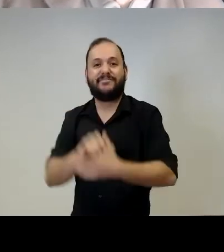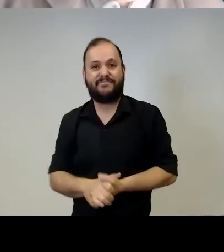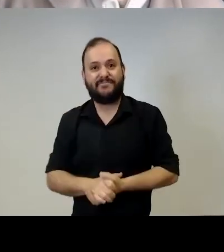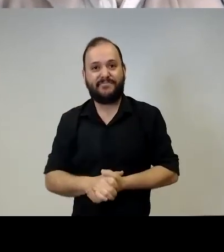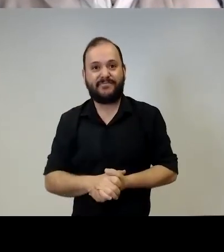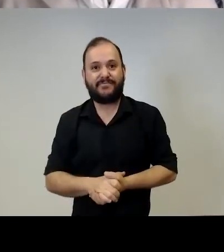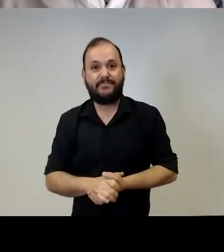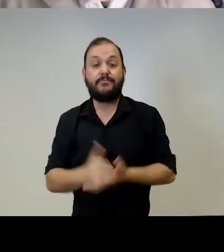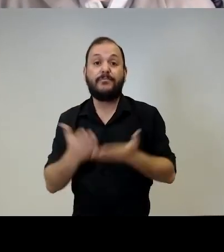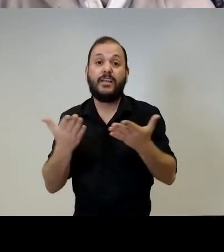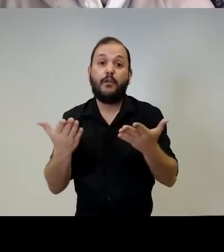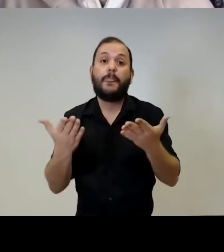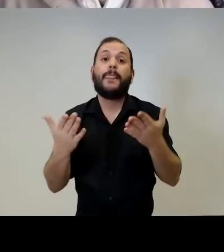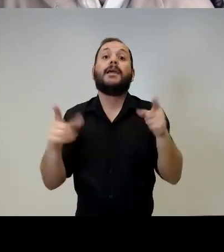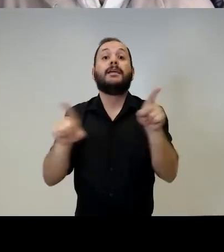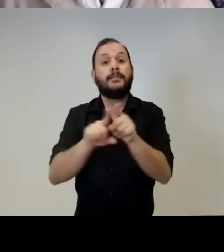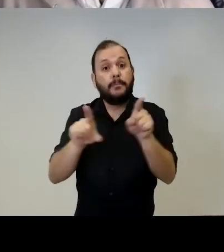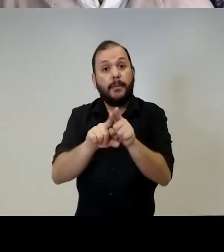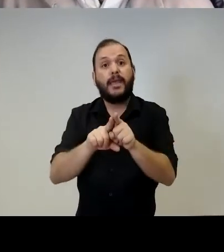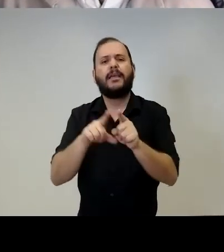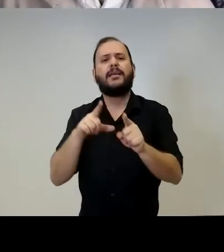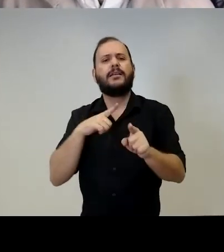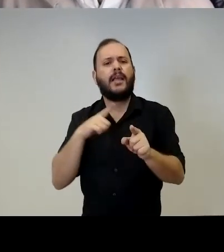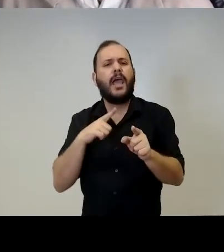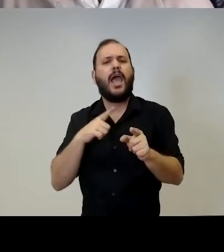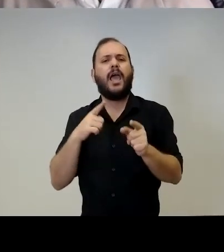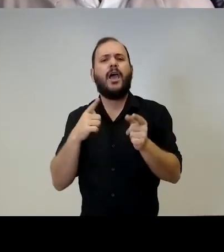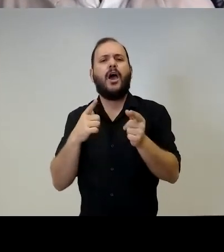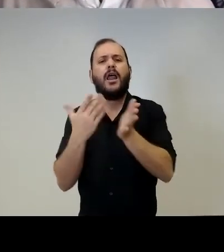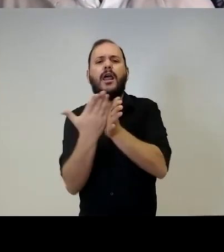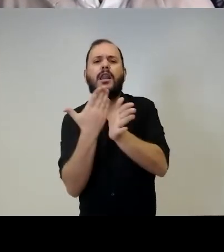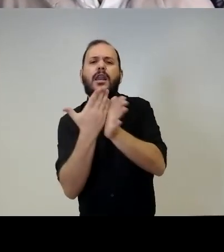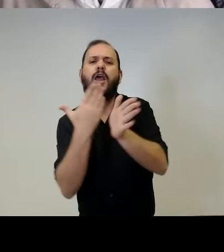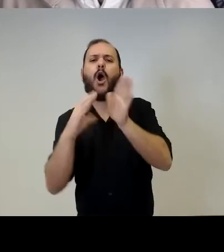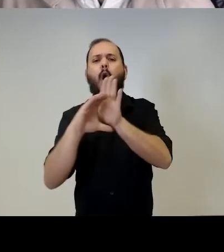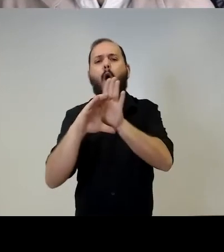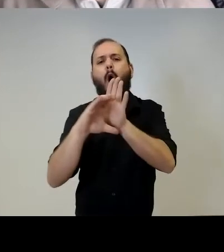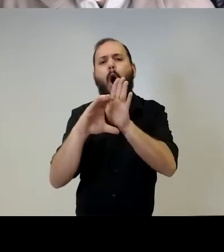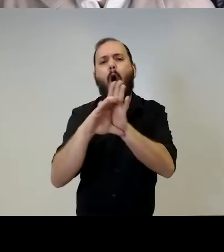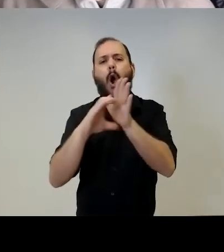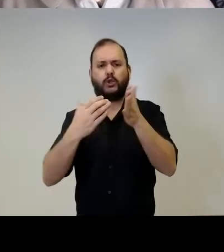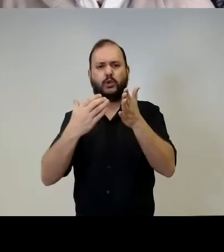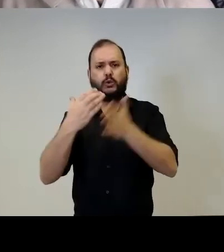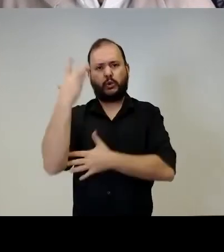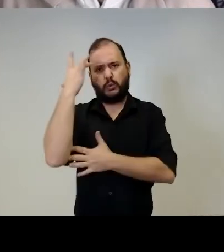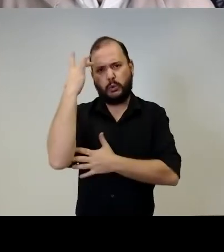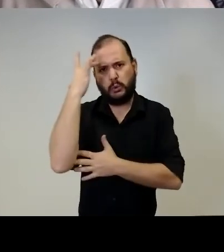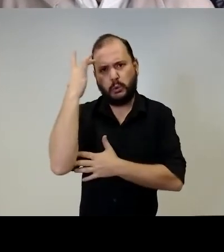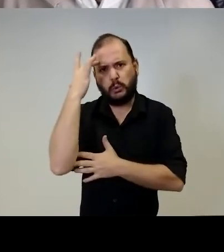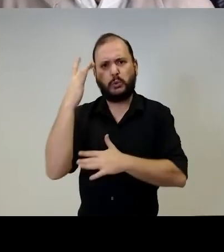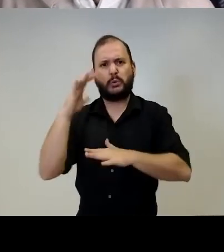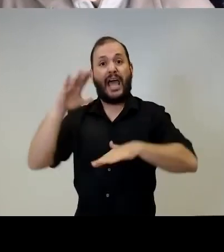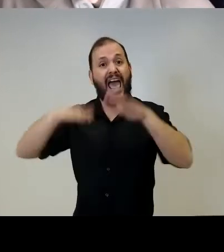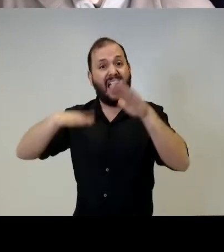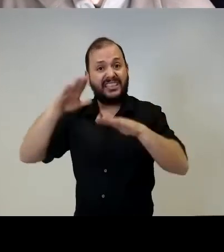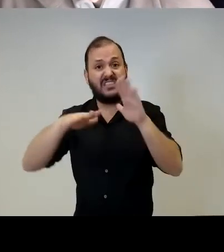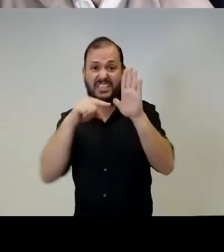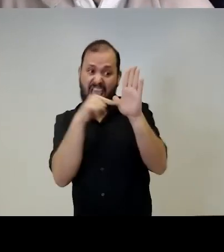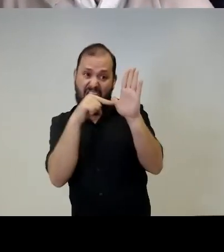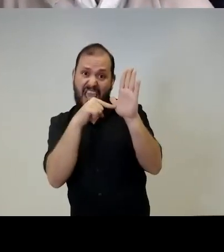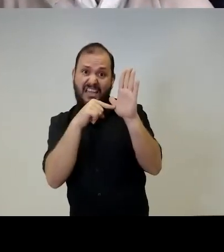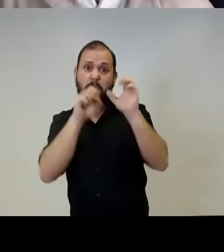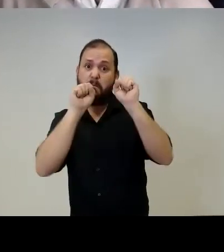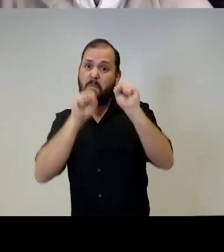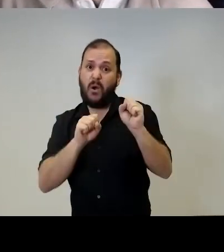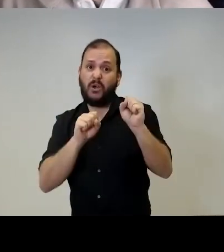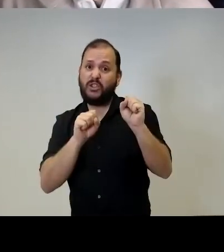conduct of sign language interpreting are not necessarily very suited either. Annette Miner wrote a